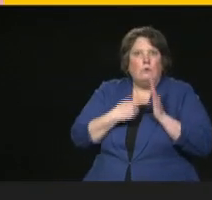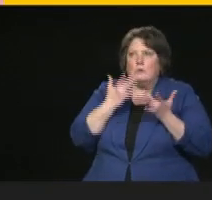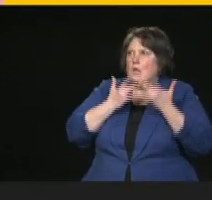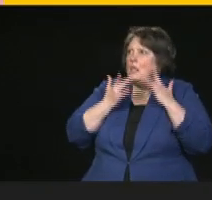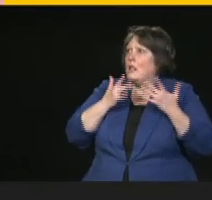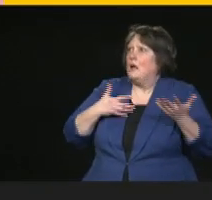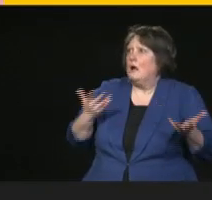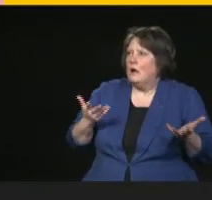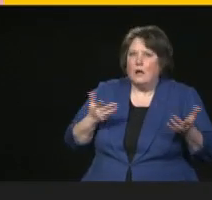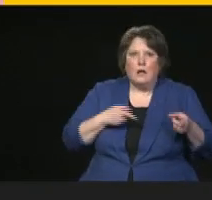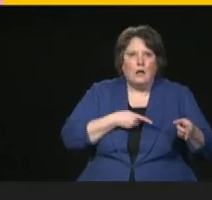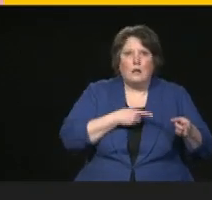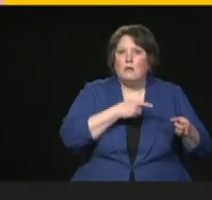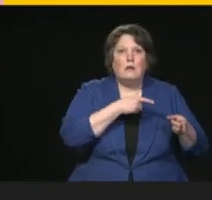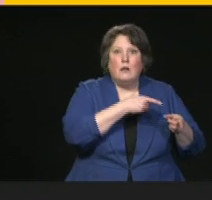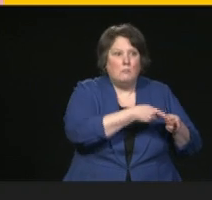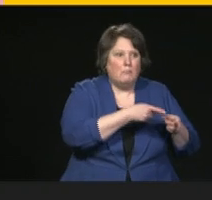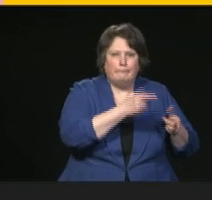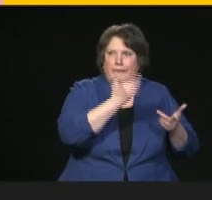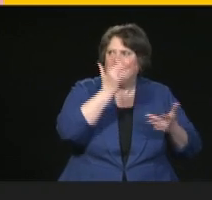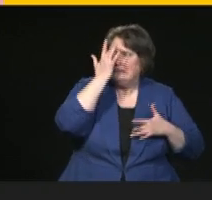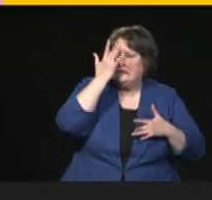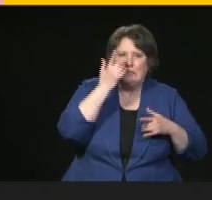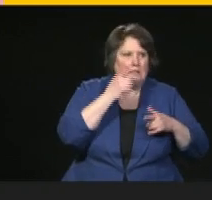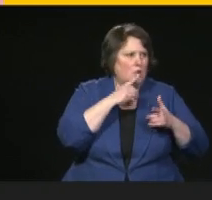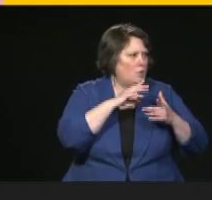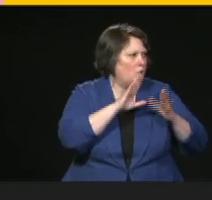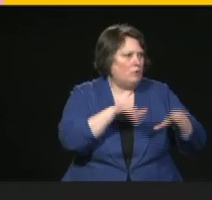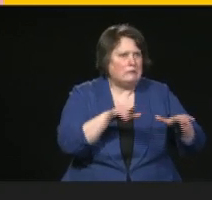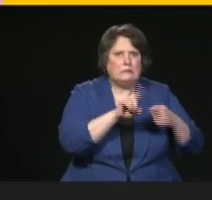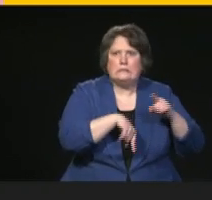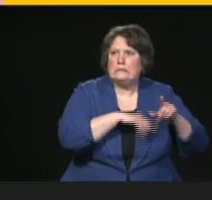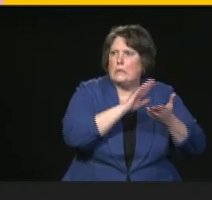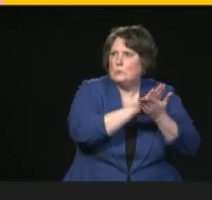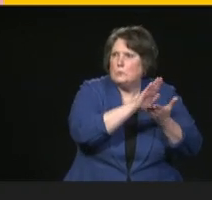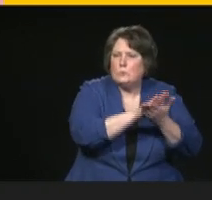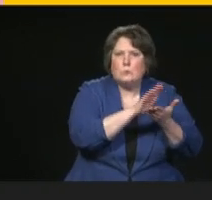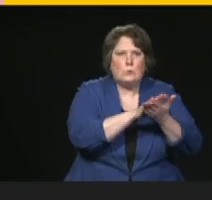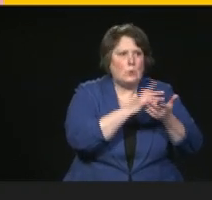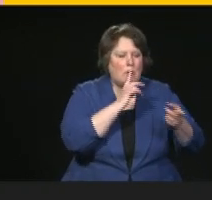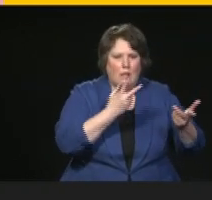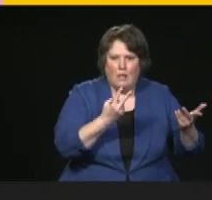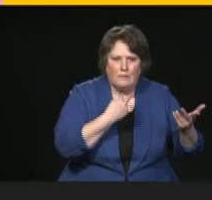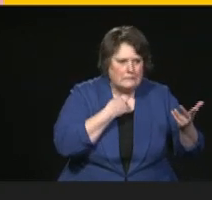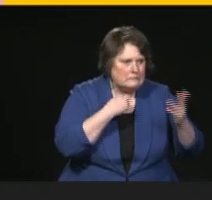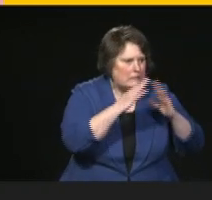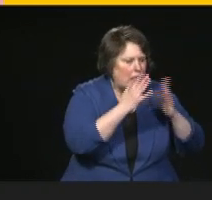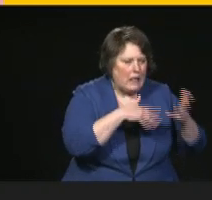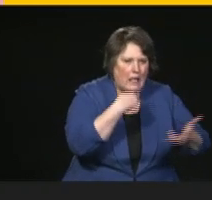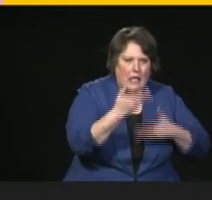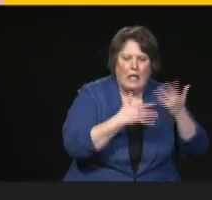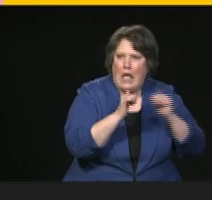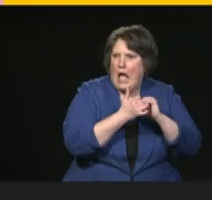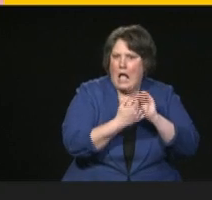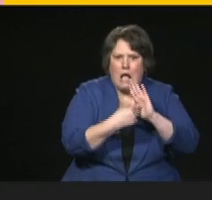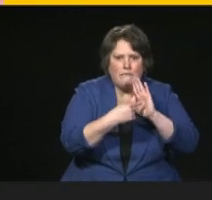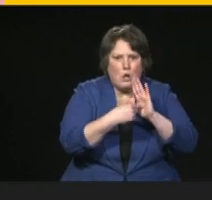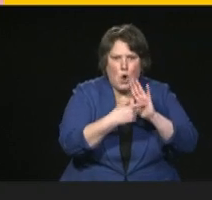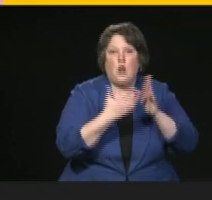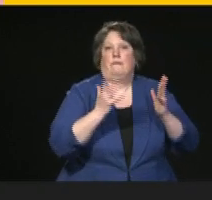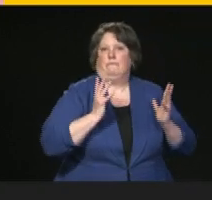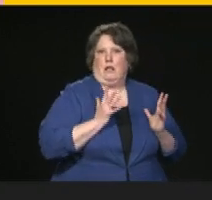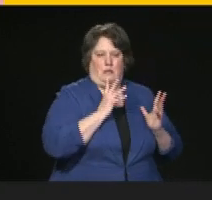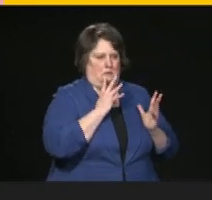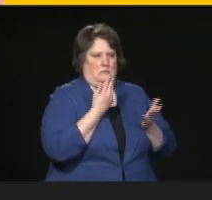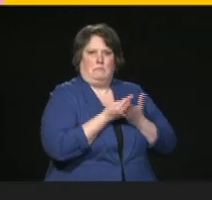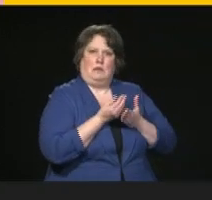children couldn't go to school, if they needed to care for people who needed to stay home because of coronavirus. We understood